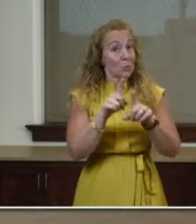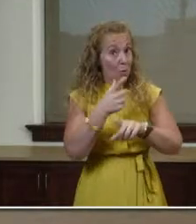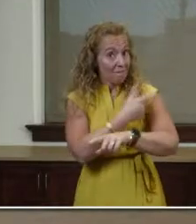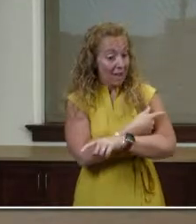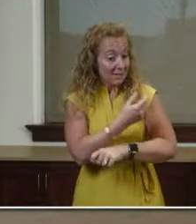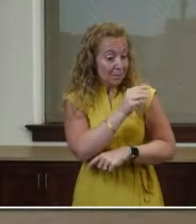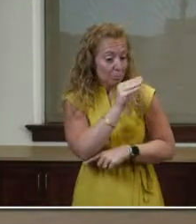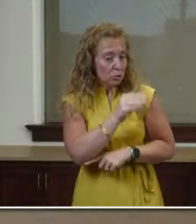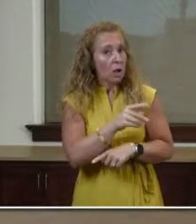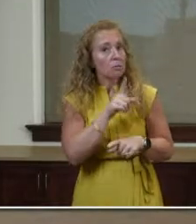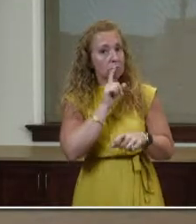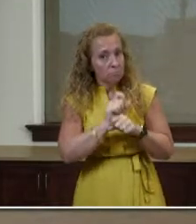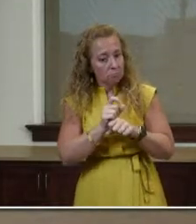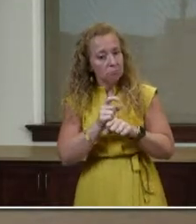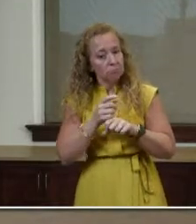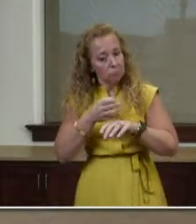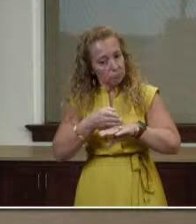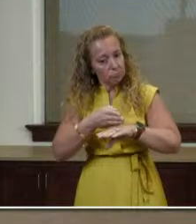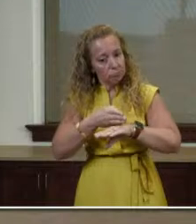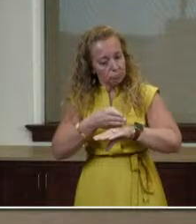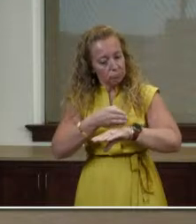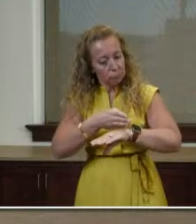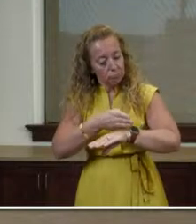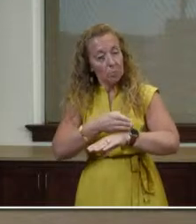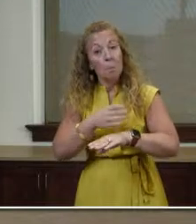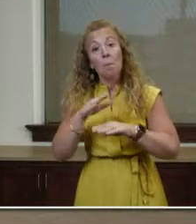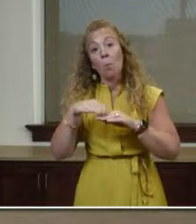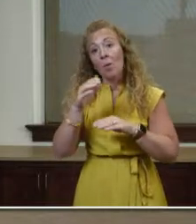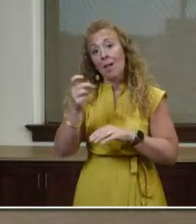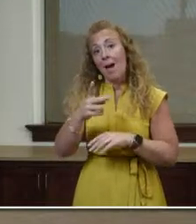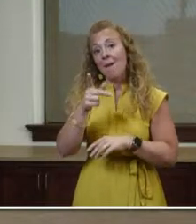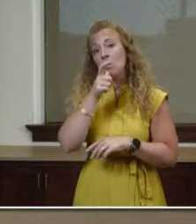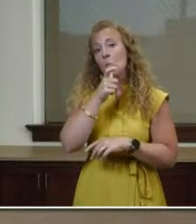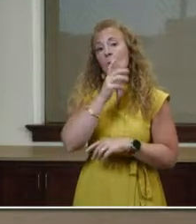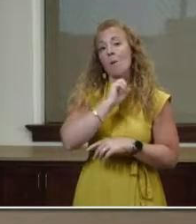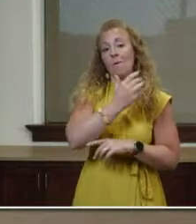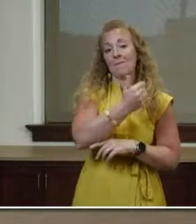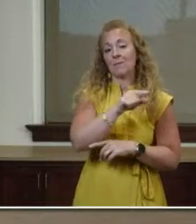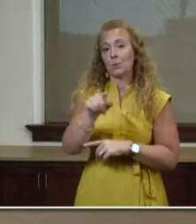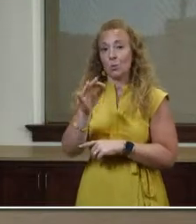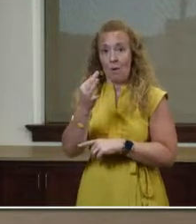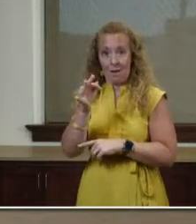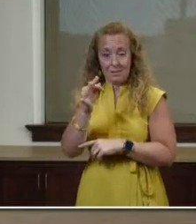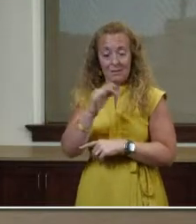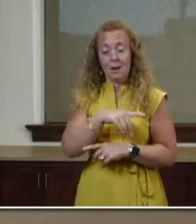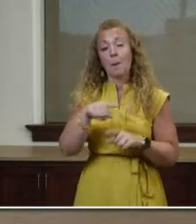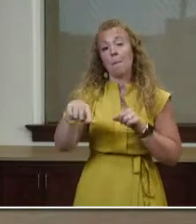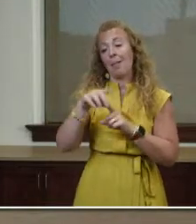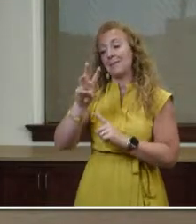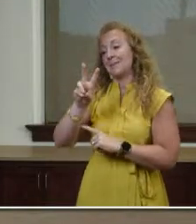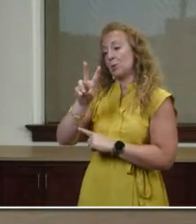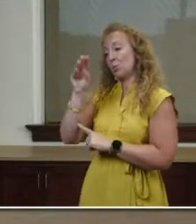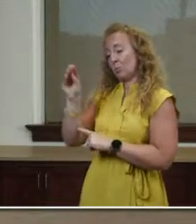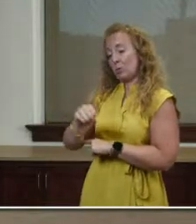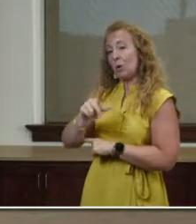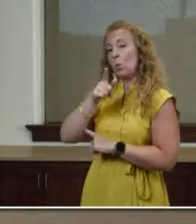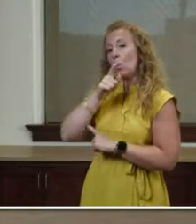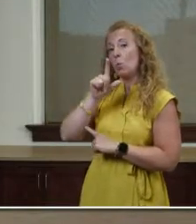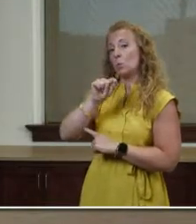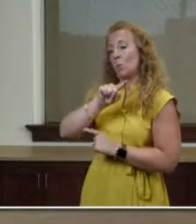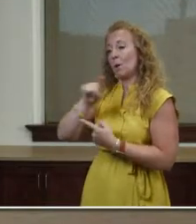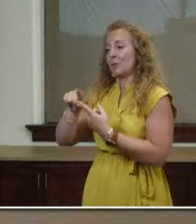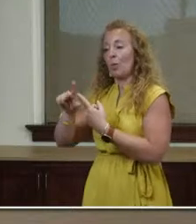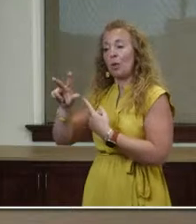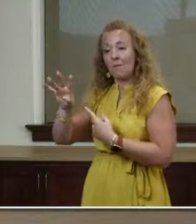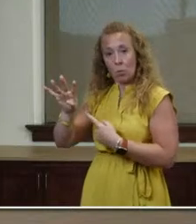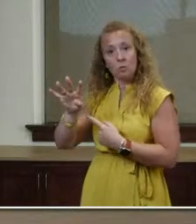improve slowly. More than half of teens 15 to 19 and 62% of those 20 to 34 in the county are at least